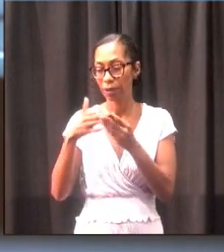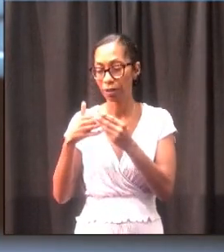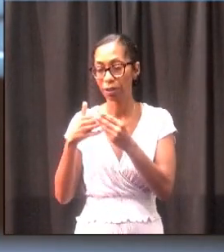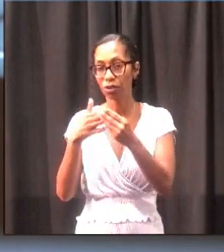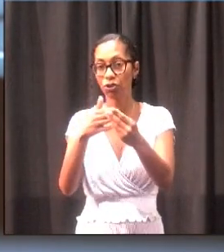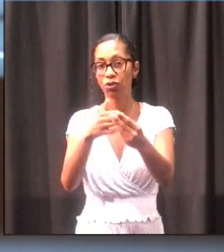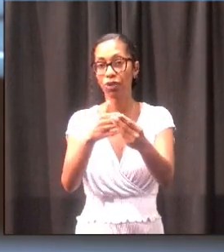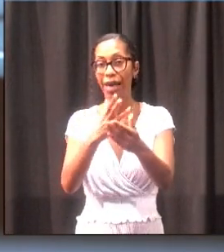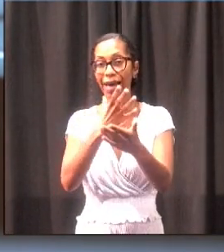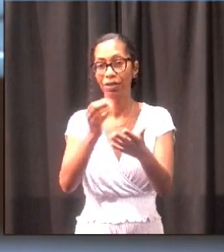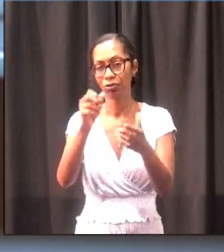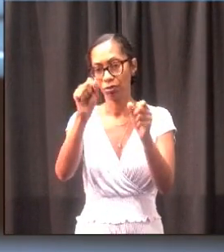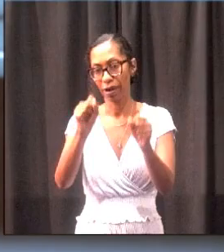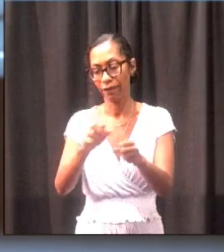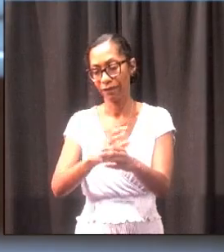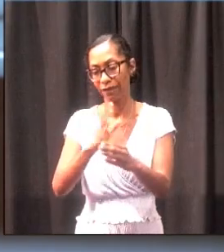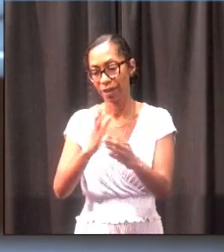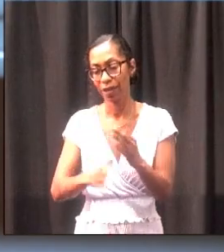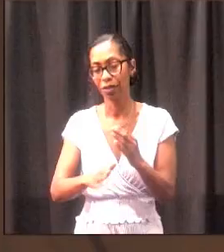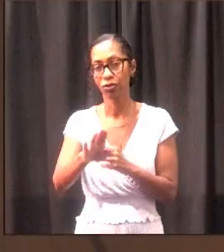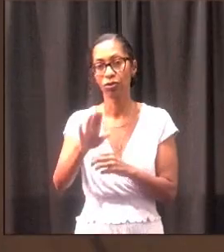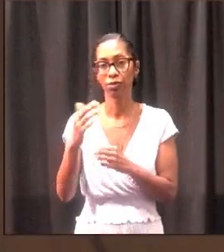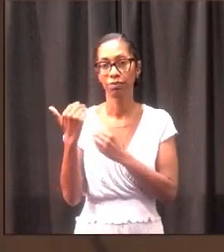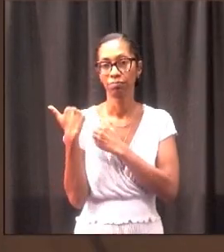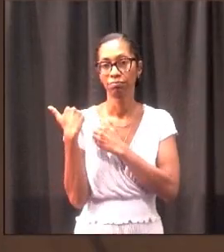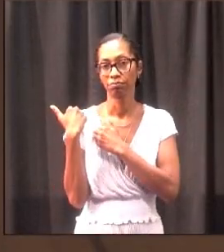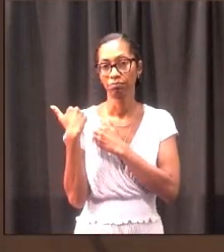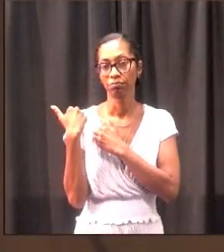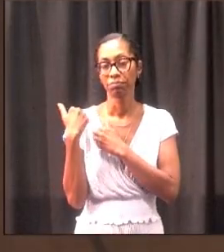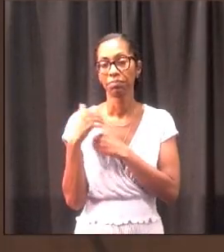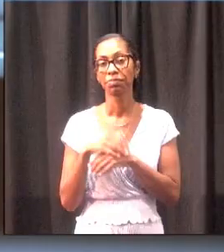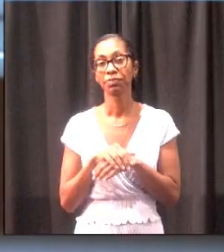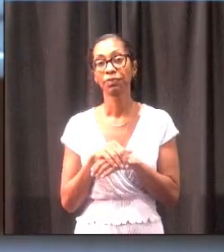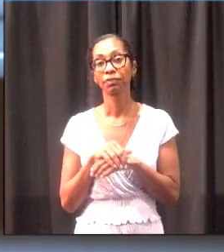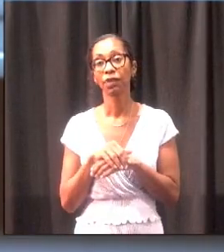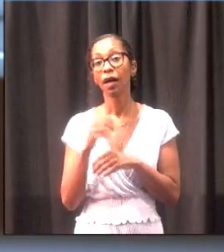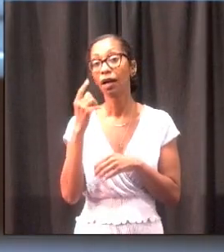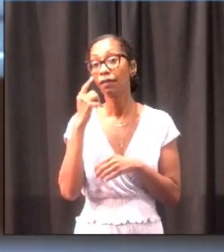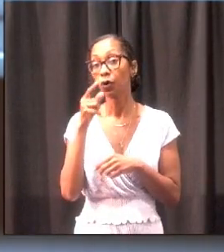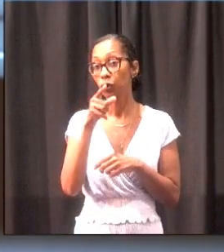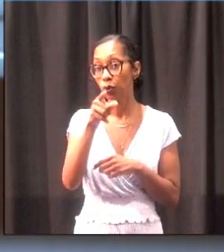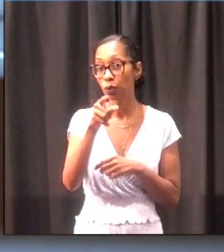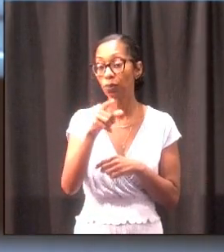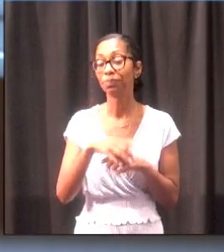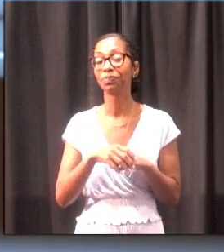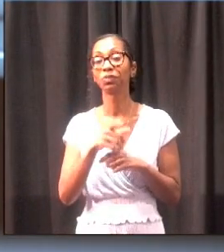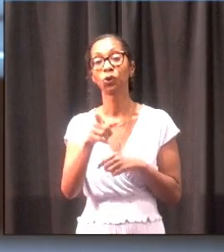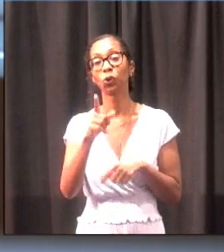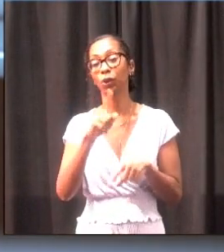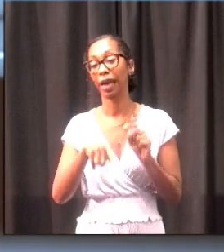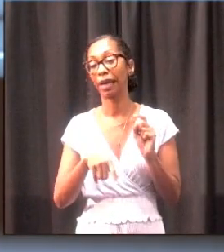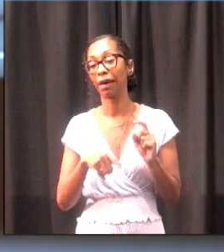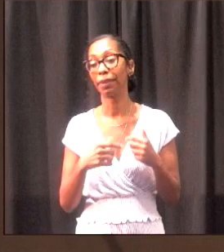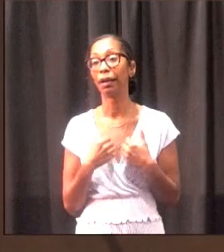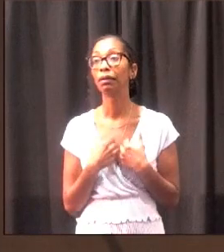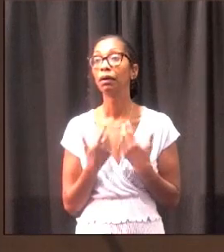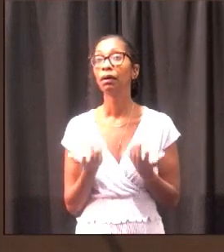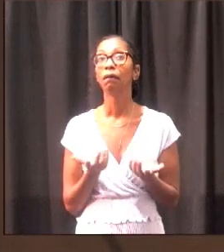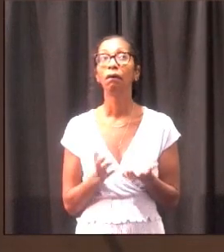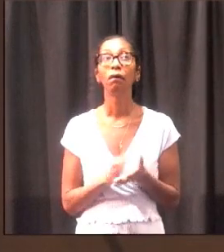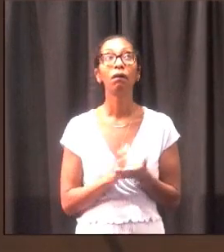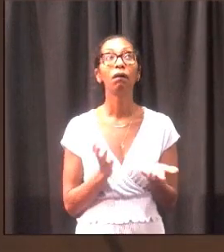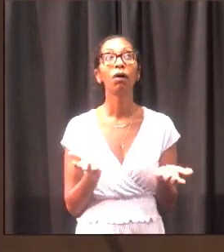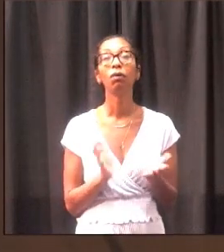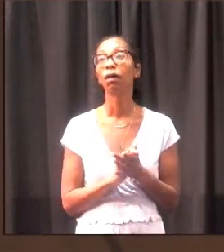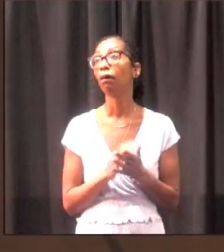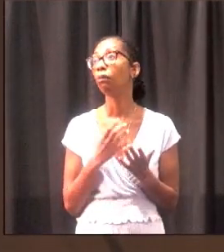that is on our life. That is a guarantee. So as a man or woman of God, you cannot sit around and wish for